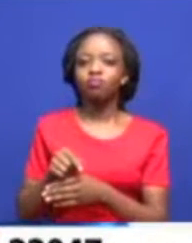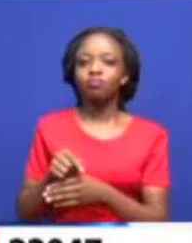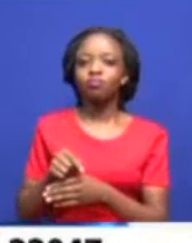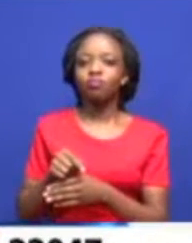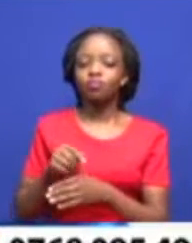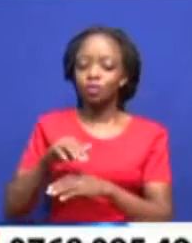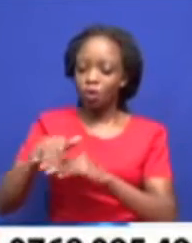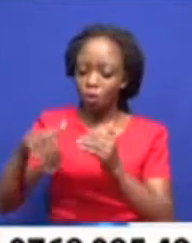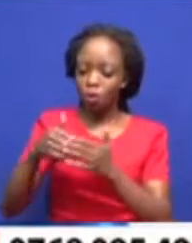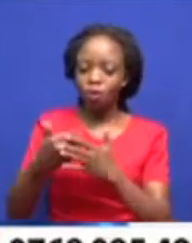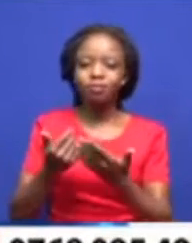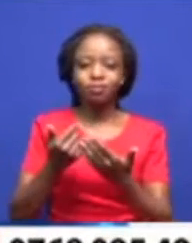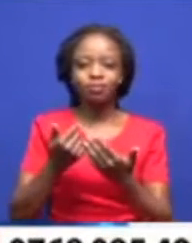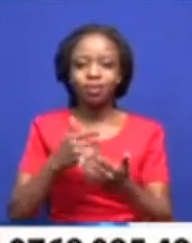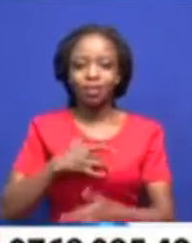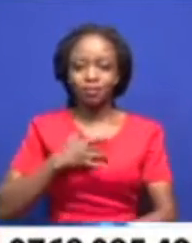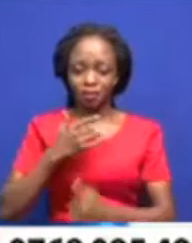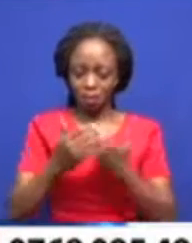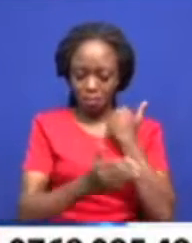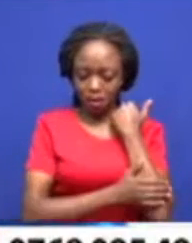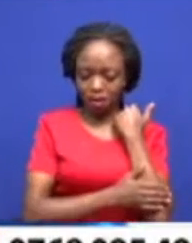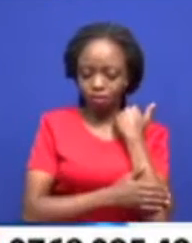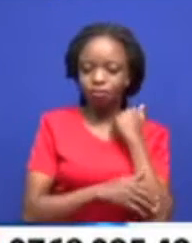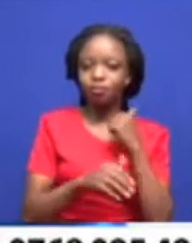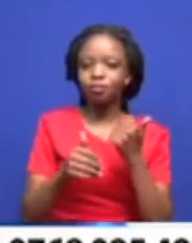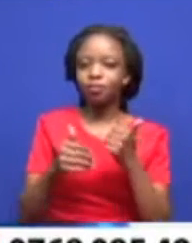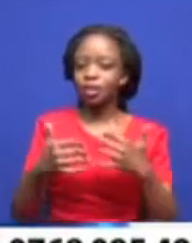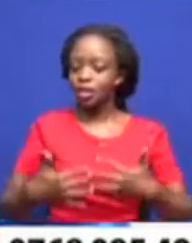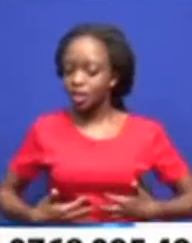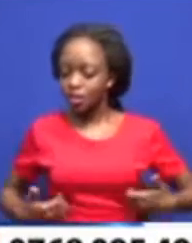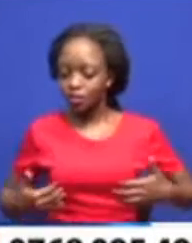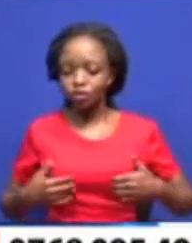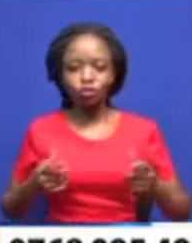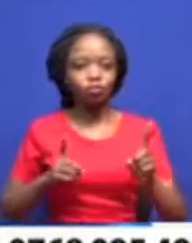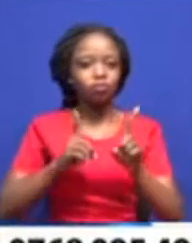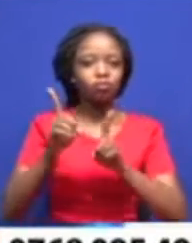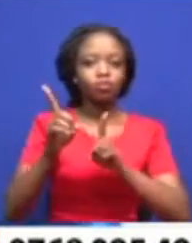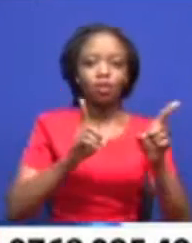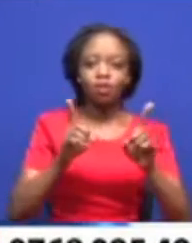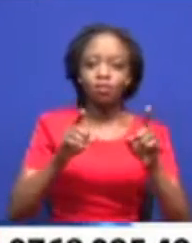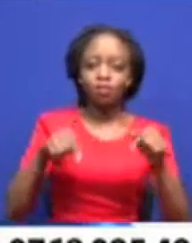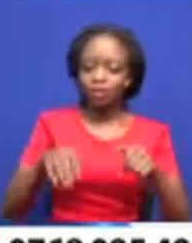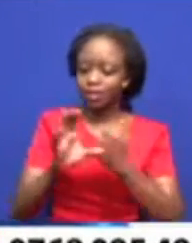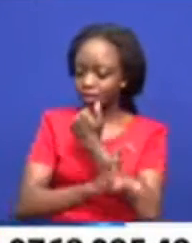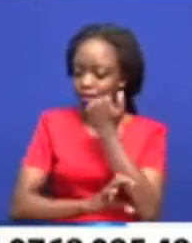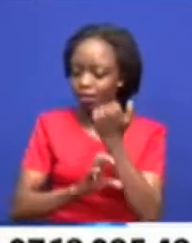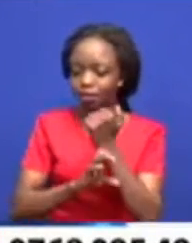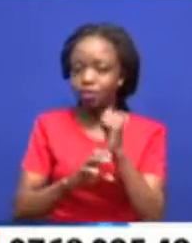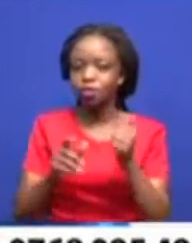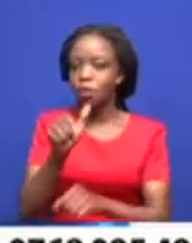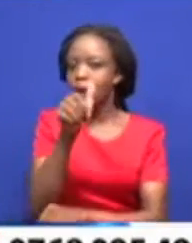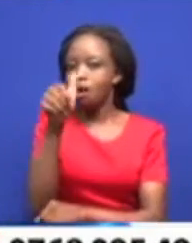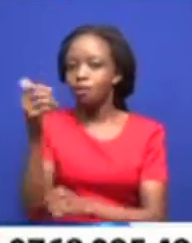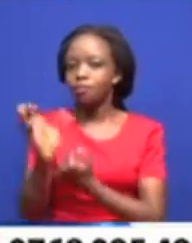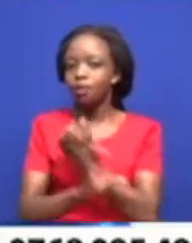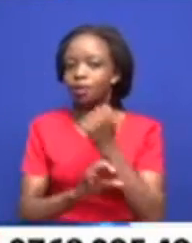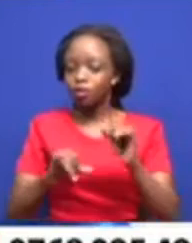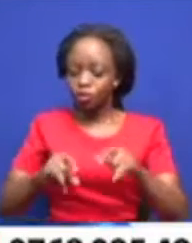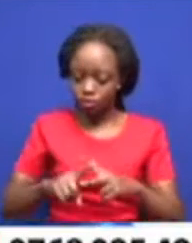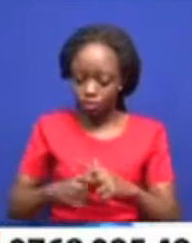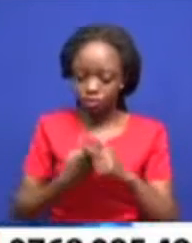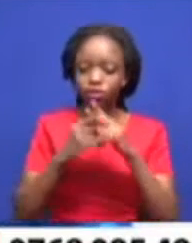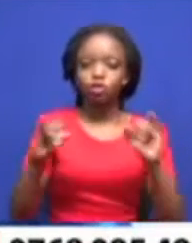all those disappointments, and there's no refugees coming to this country or other countries to start new